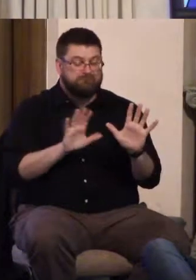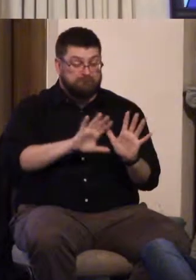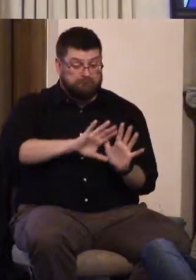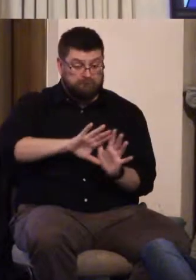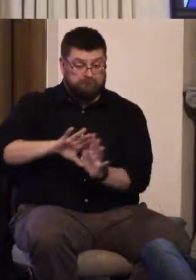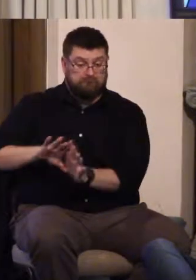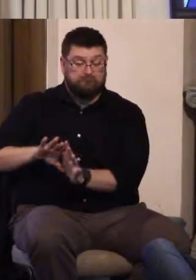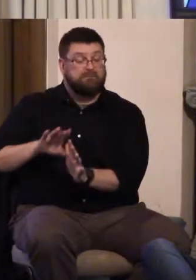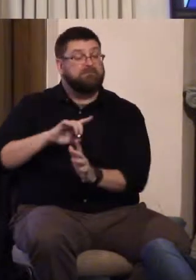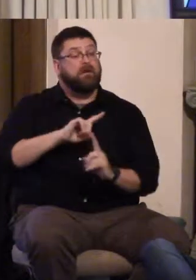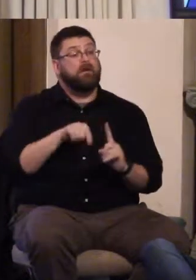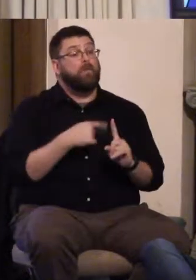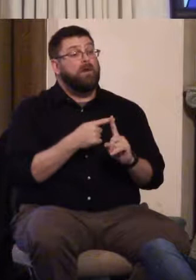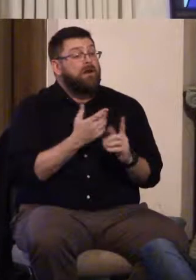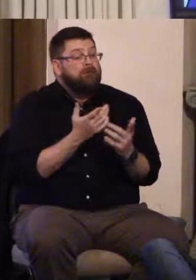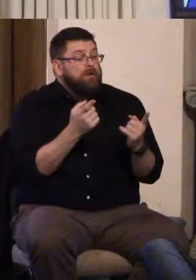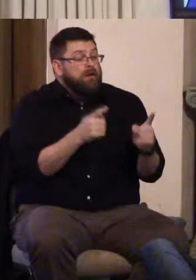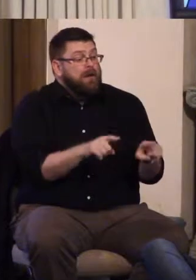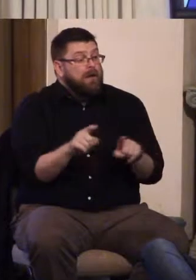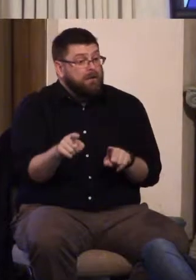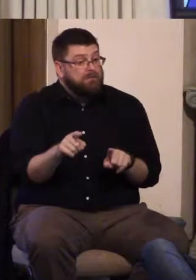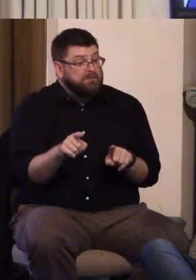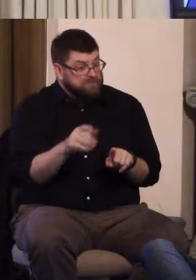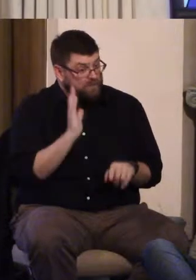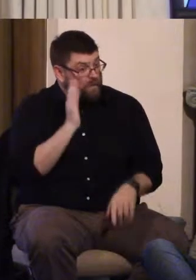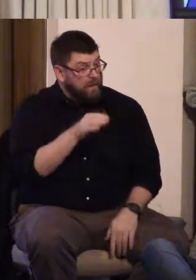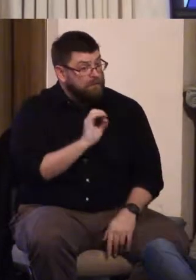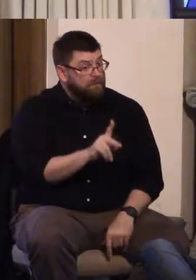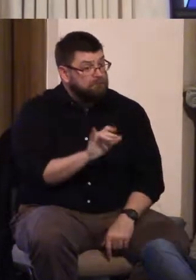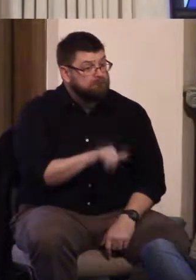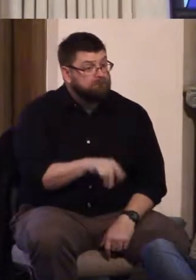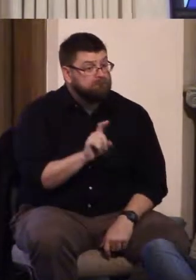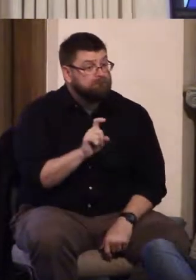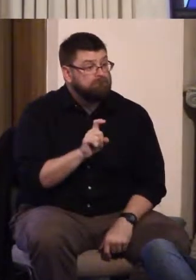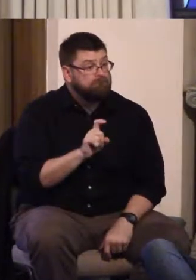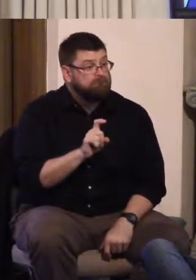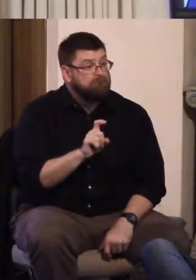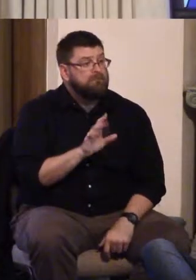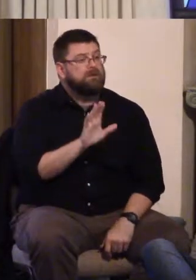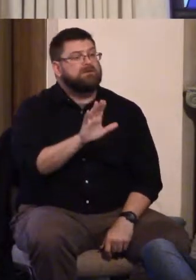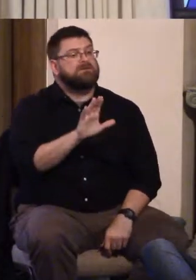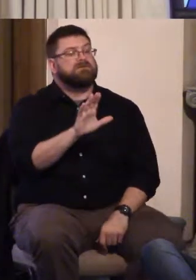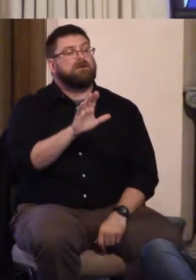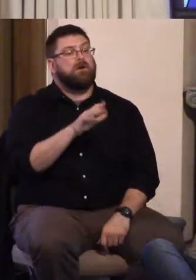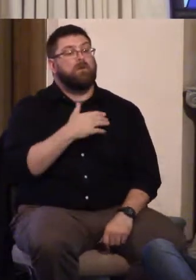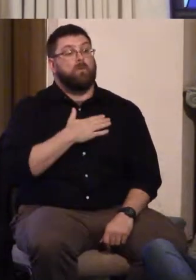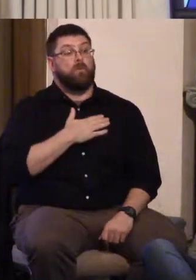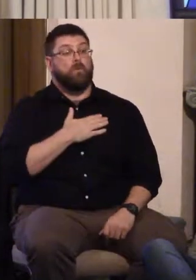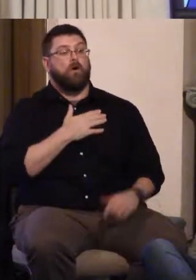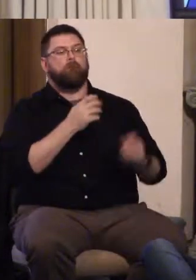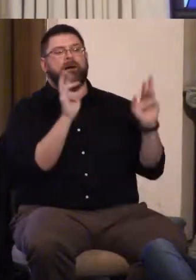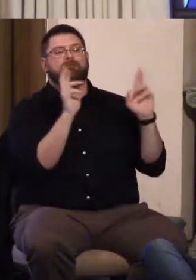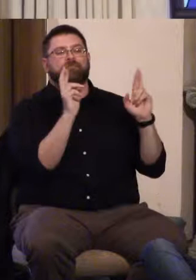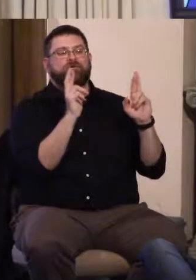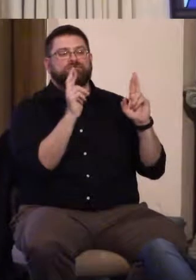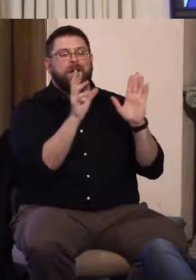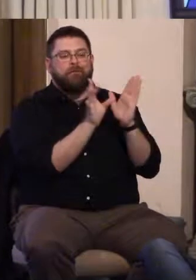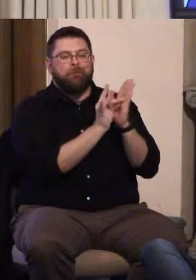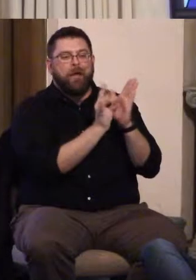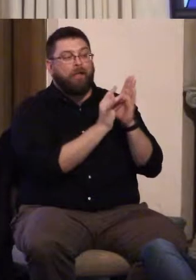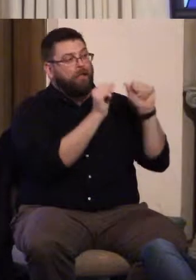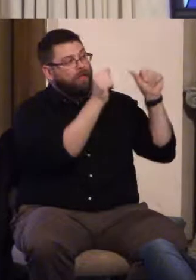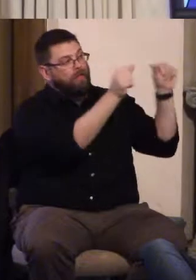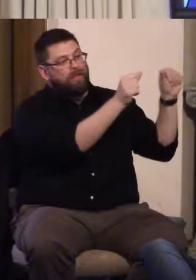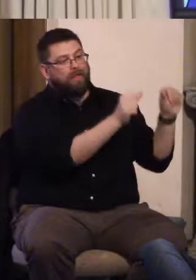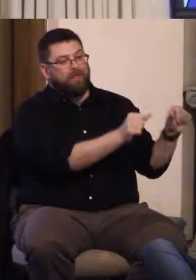I said, whenever I get it, can I be okay with that? And so the magnet on my refrigerator, one